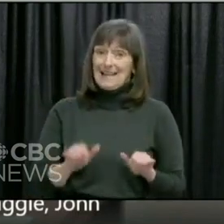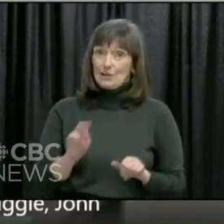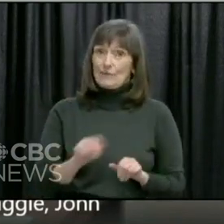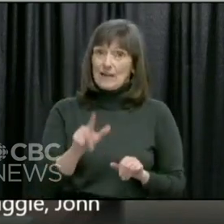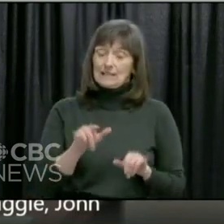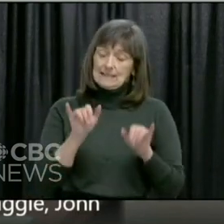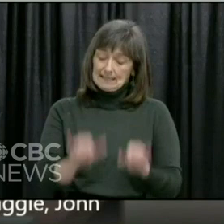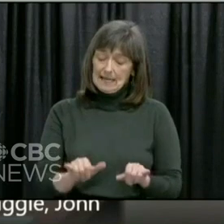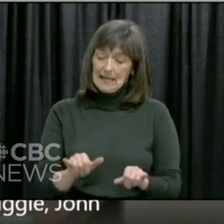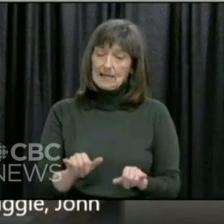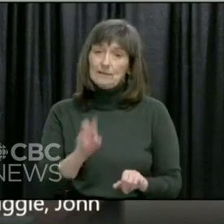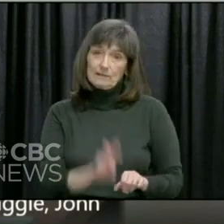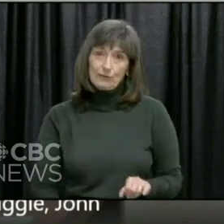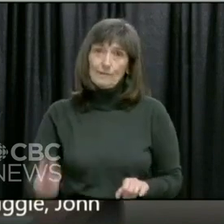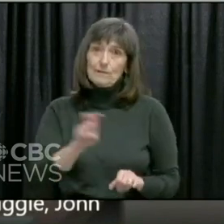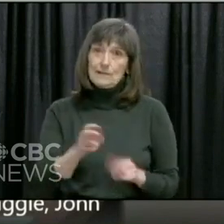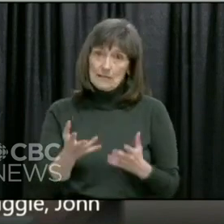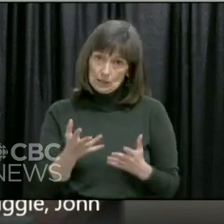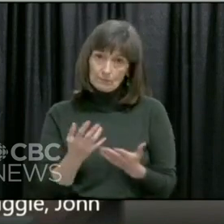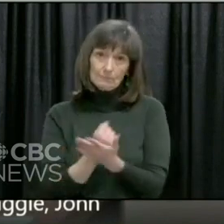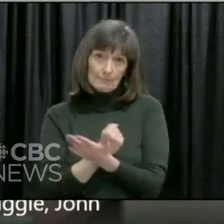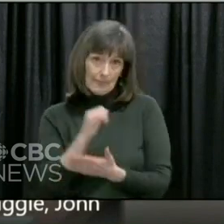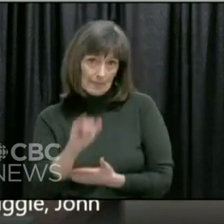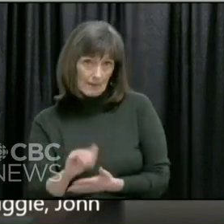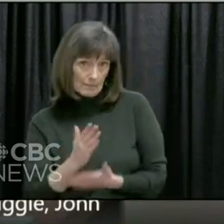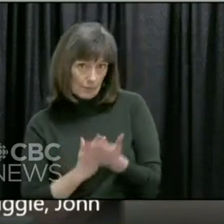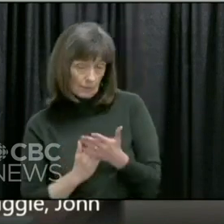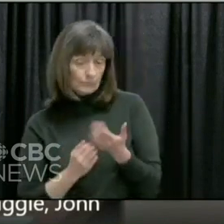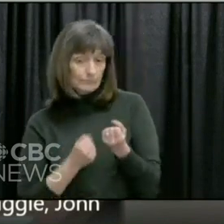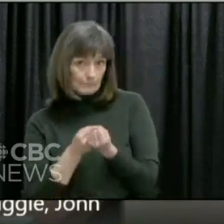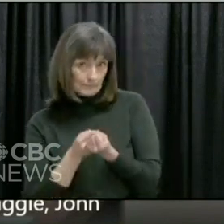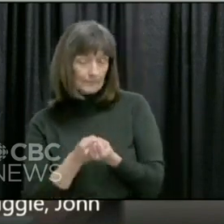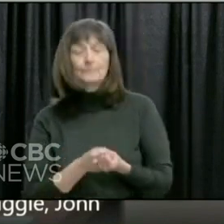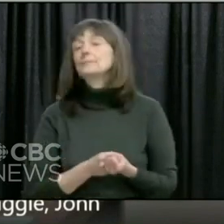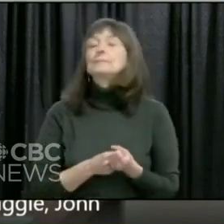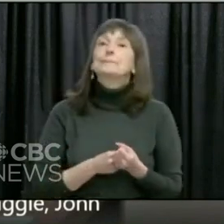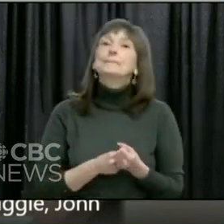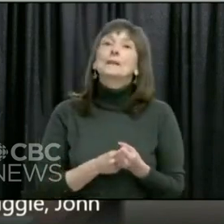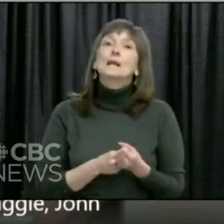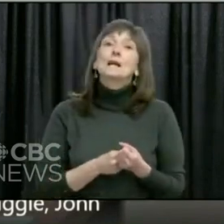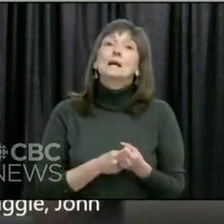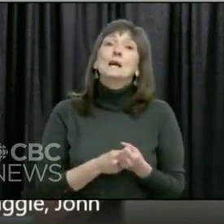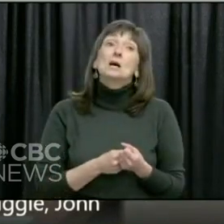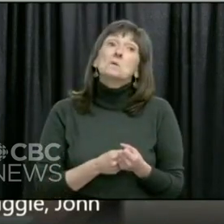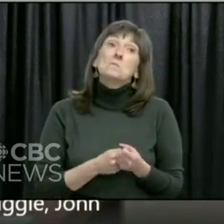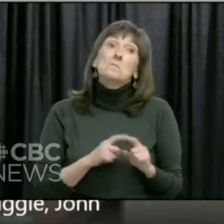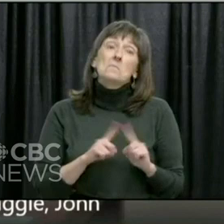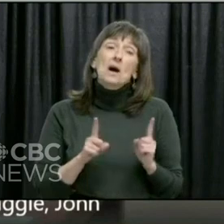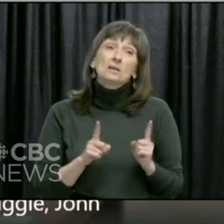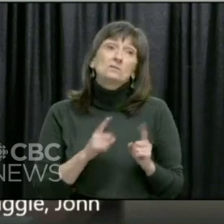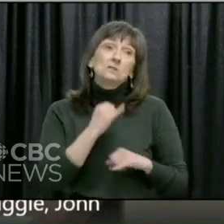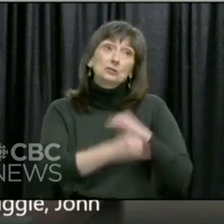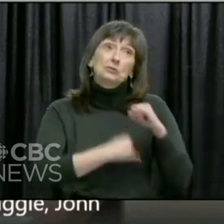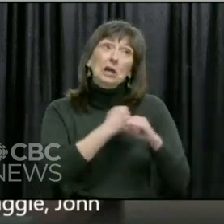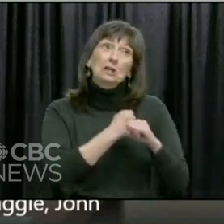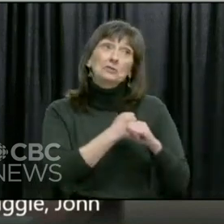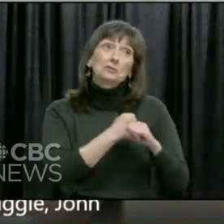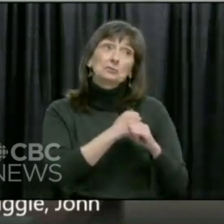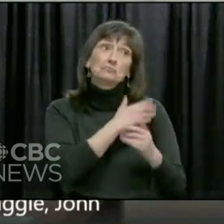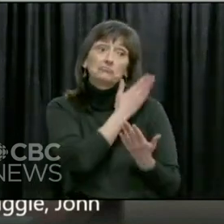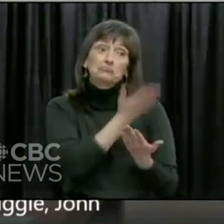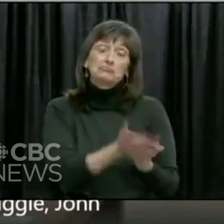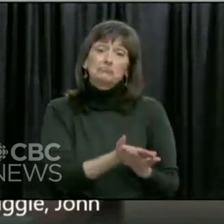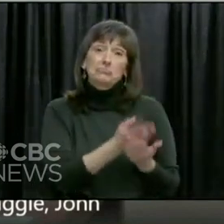are possibilities there. Certainly, it will preclude for a significant period international